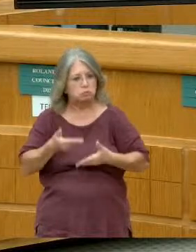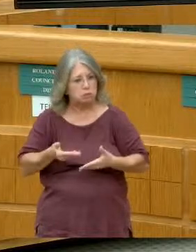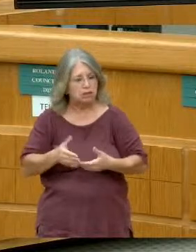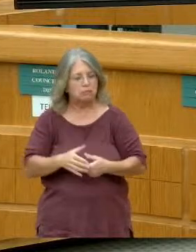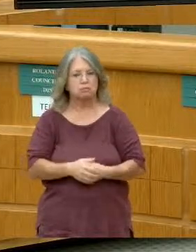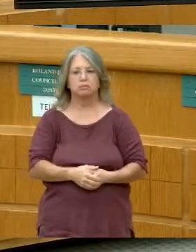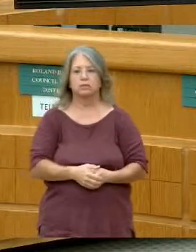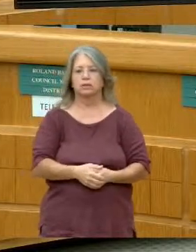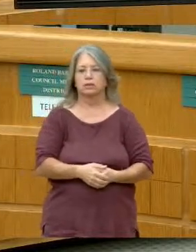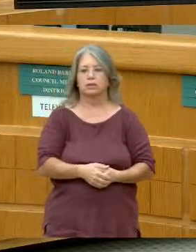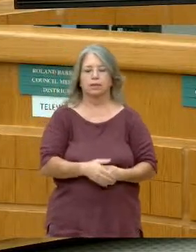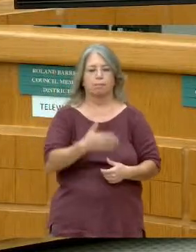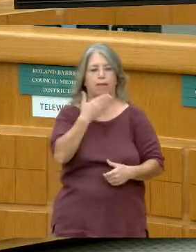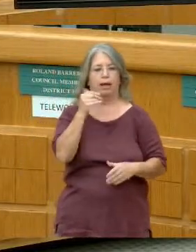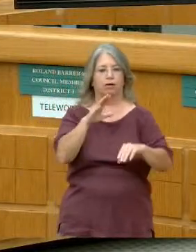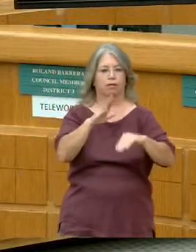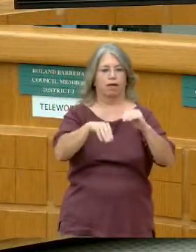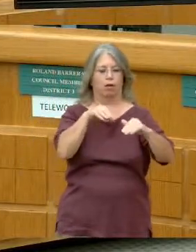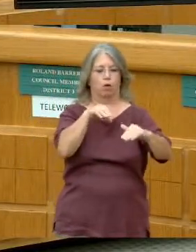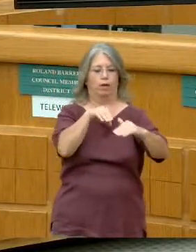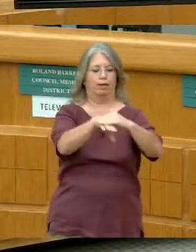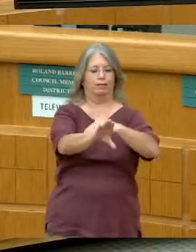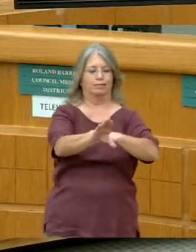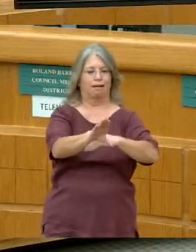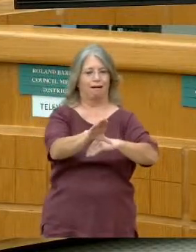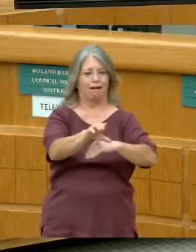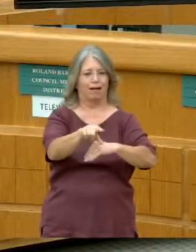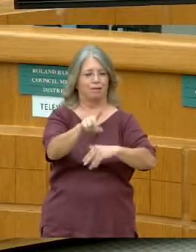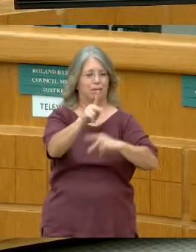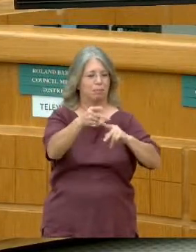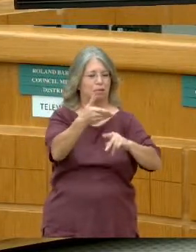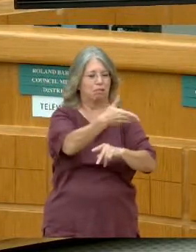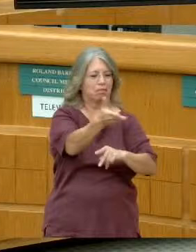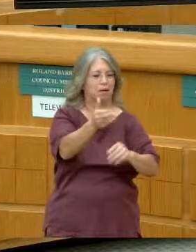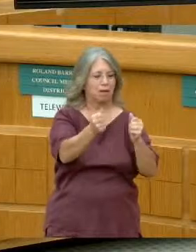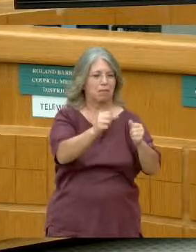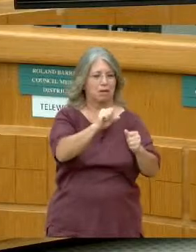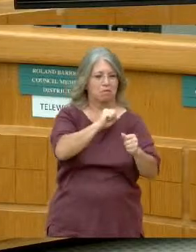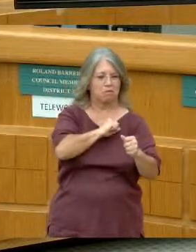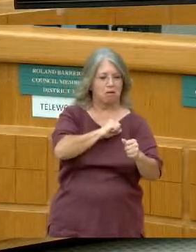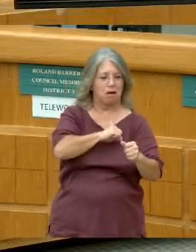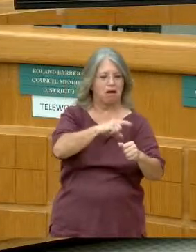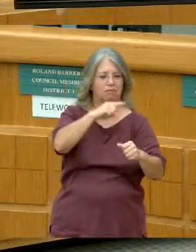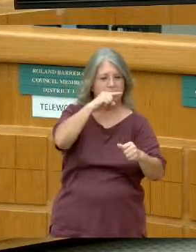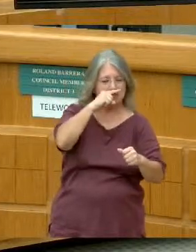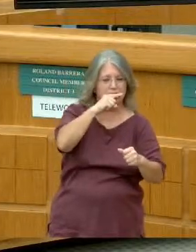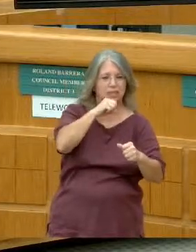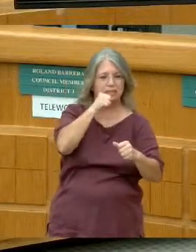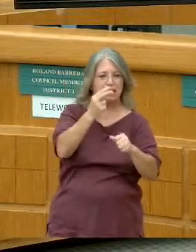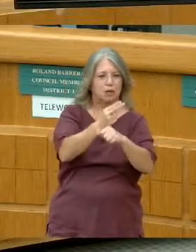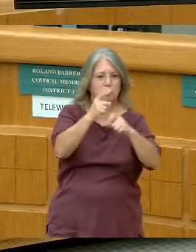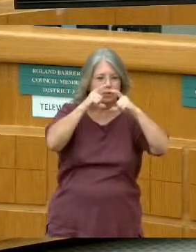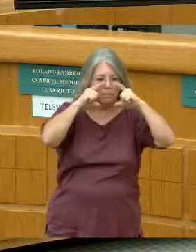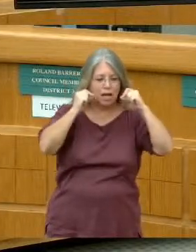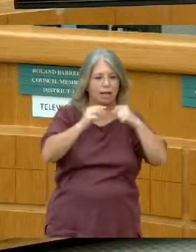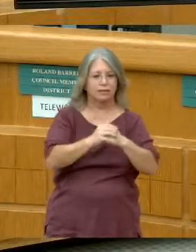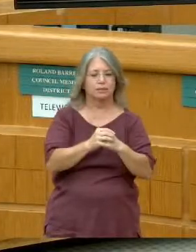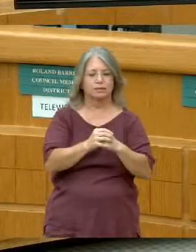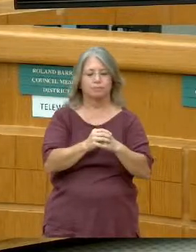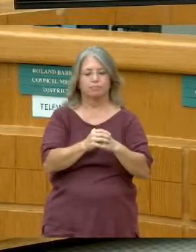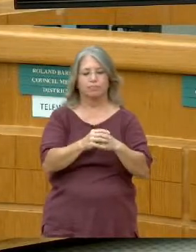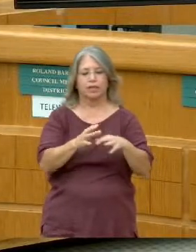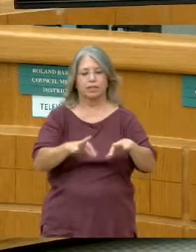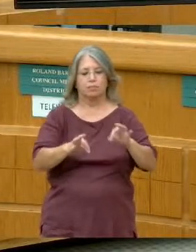coughing and sneezing, and not everybody is necessarily wearing masks. And it's important to support testing and contact